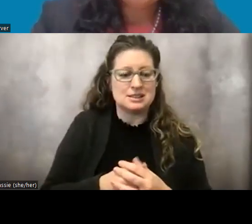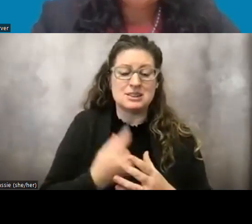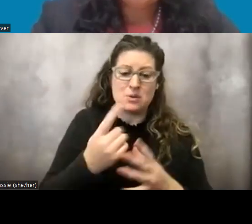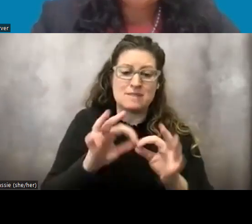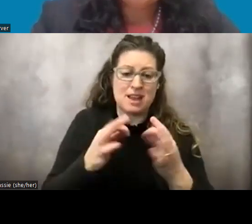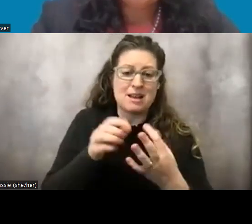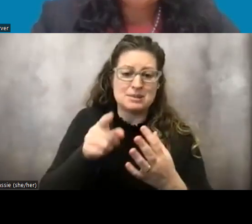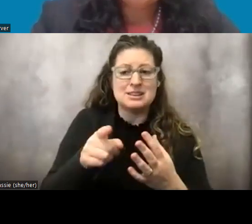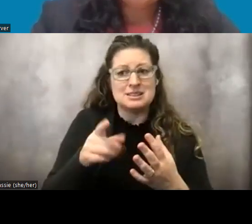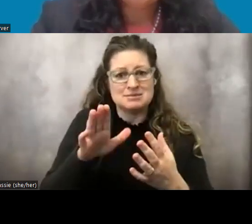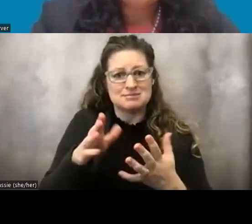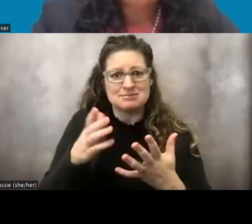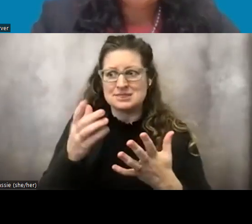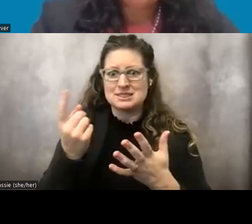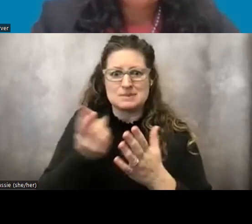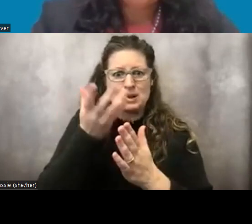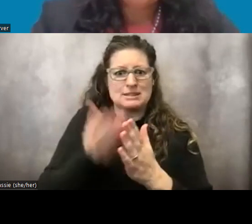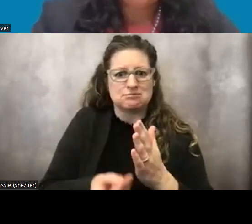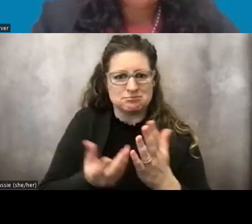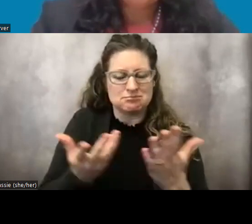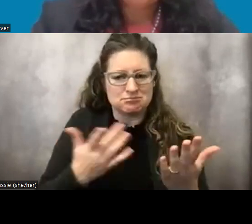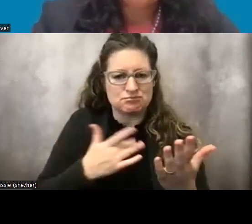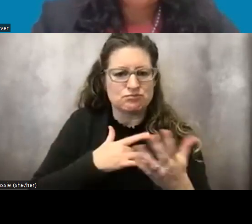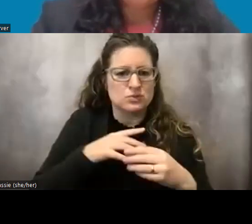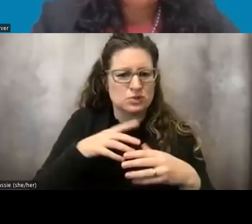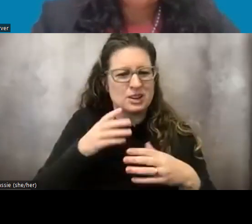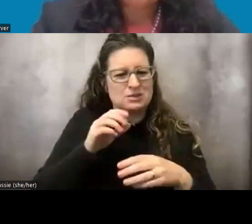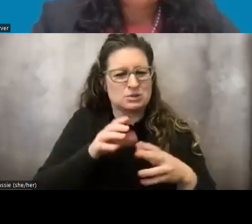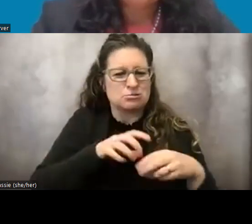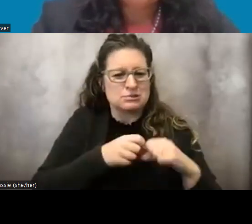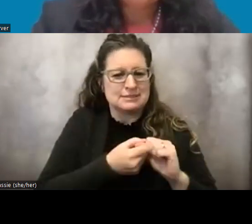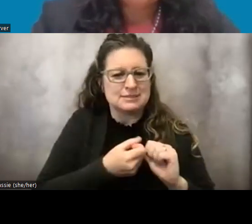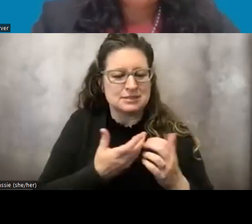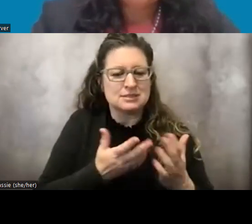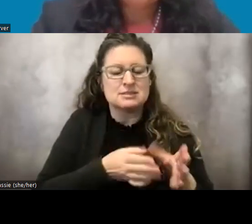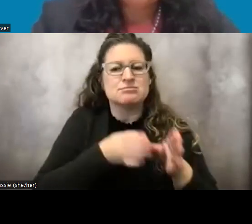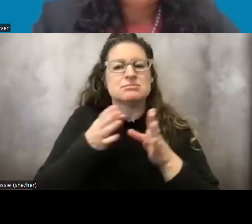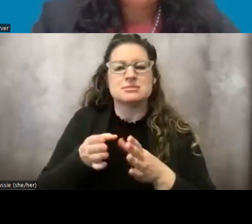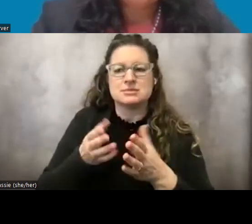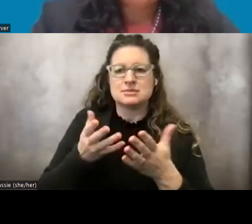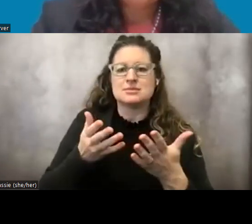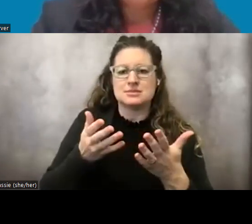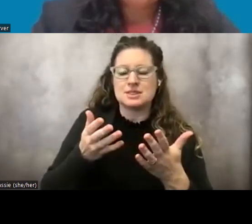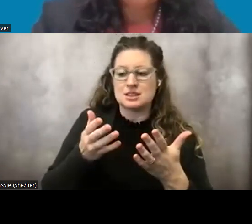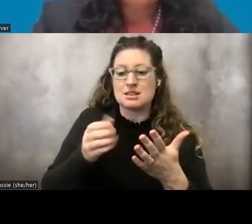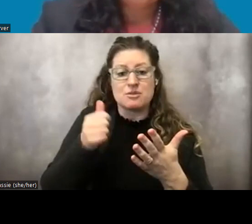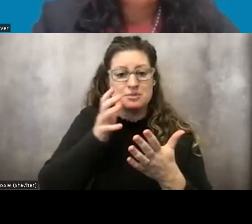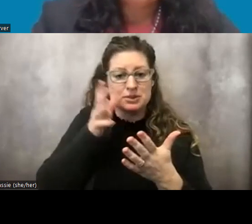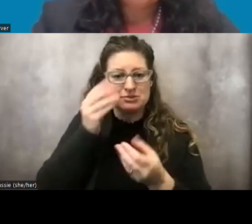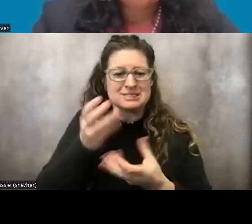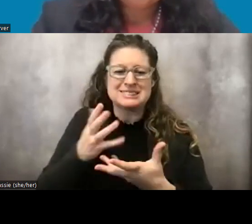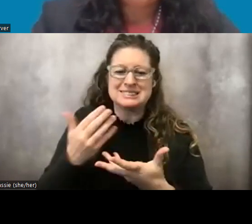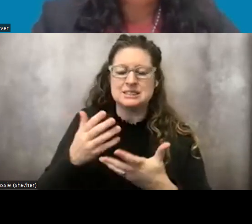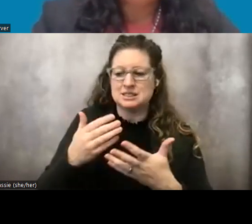the COVID period. In another case, the experience of having a chronically sick individual in their